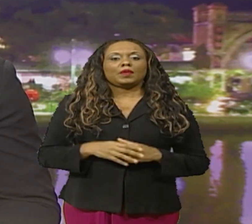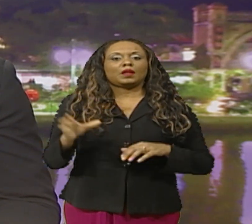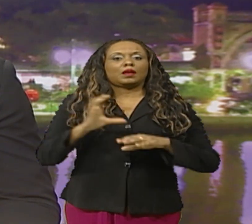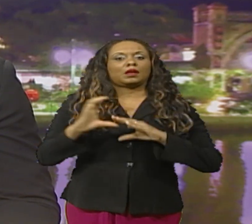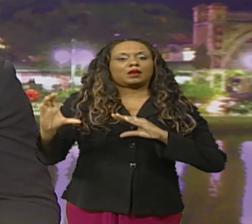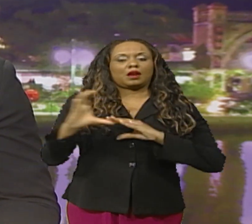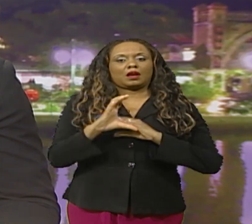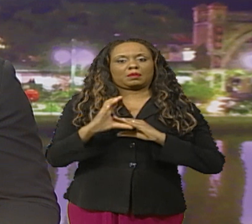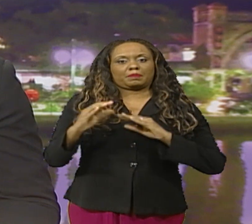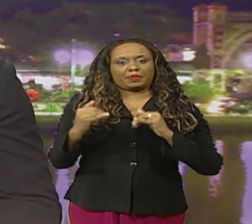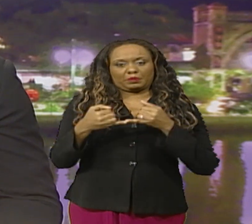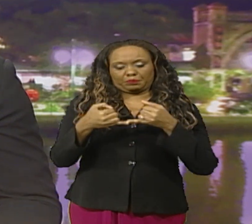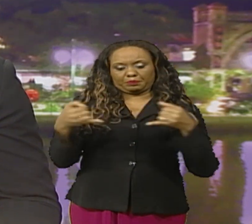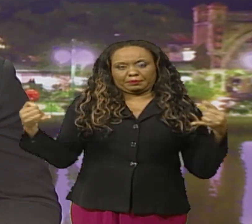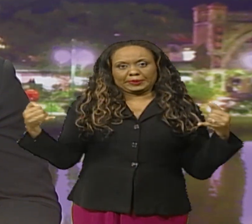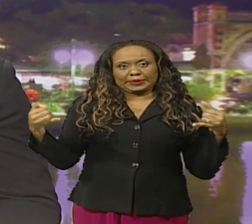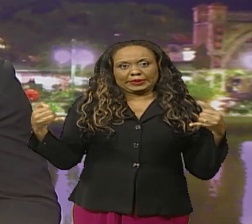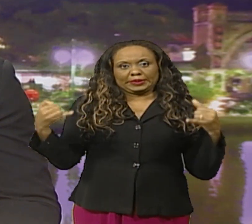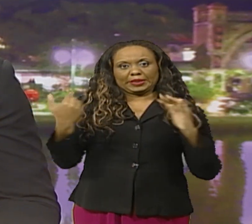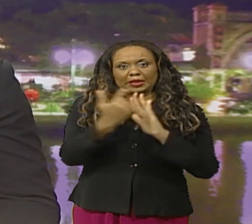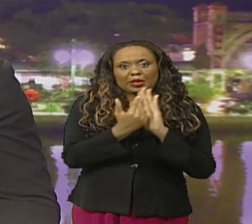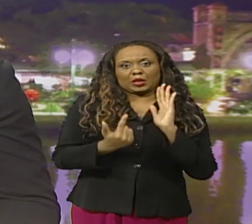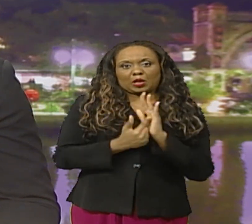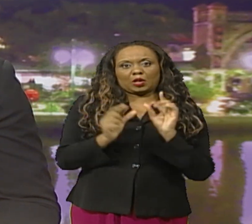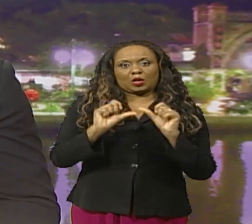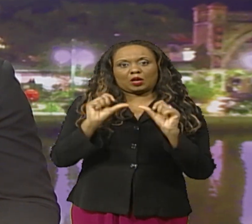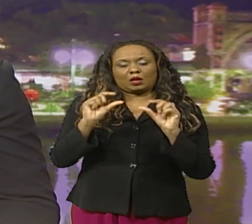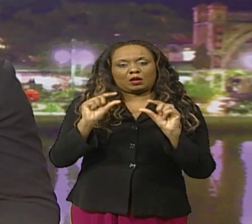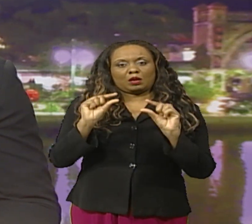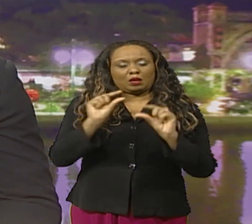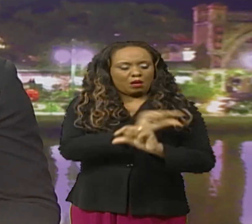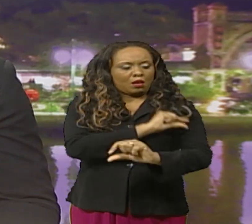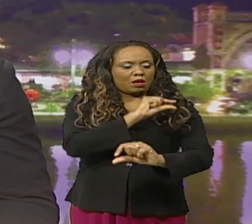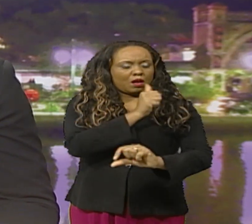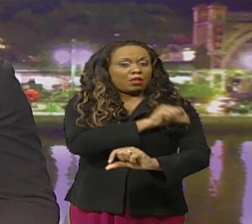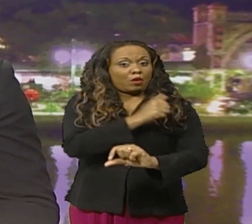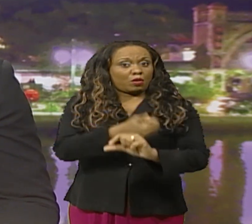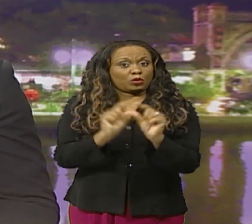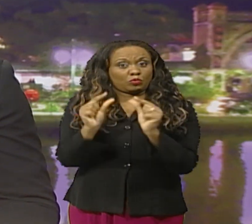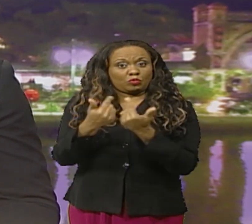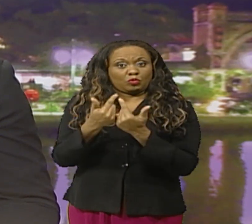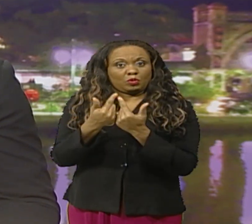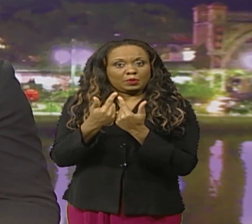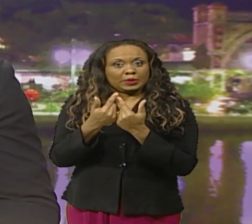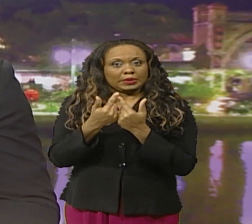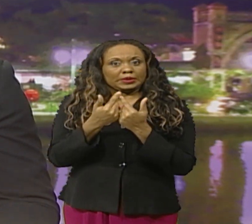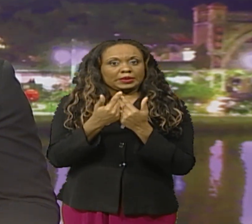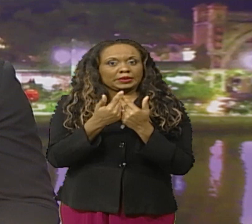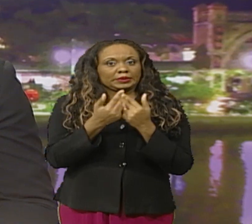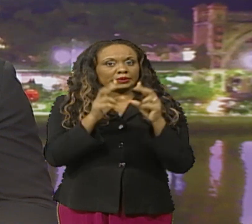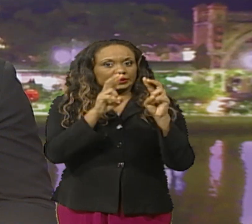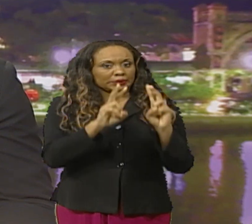Group law enforcement authorities apprehended 3 suspected smugglers and seized about $1 million